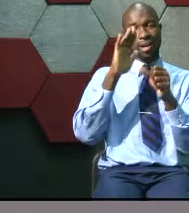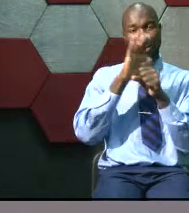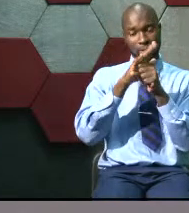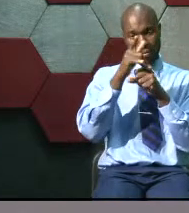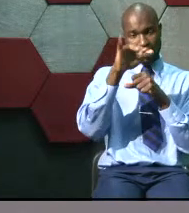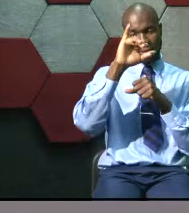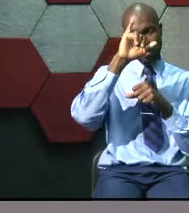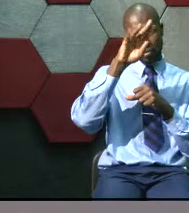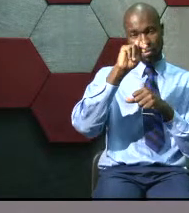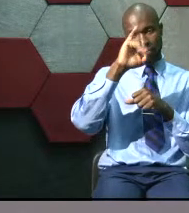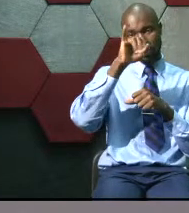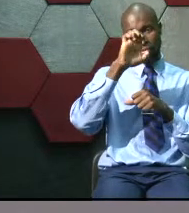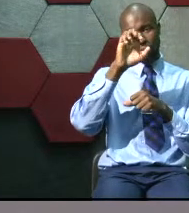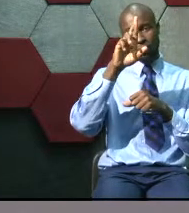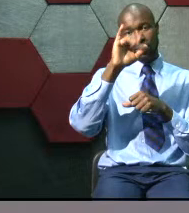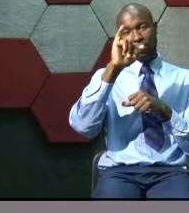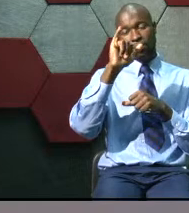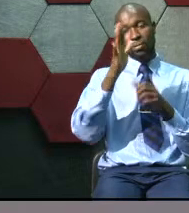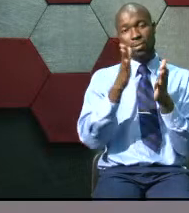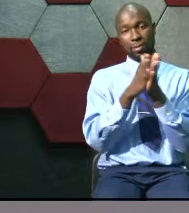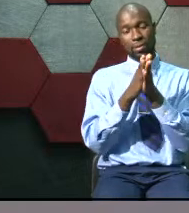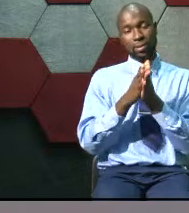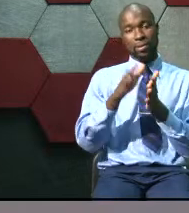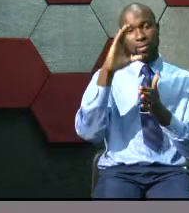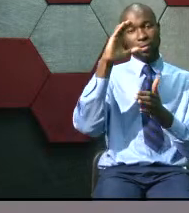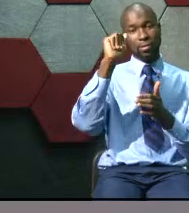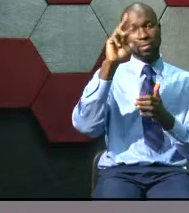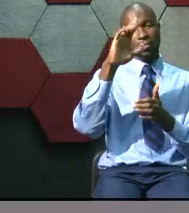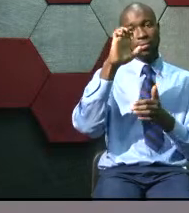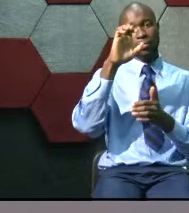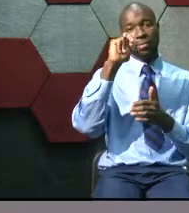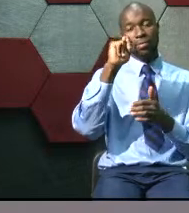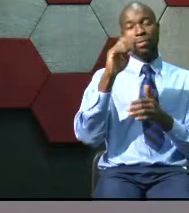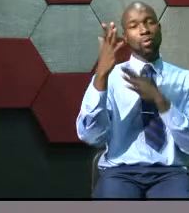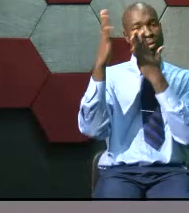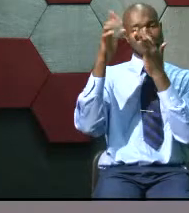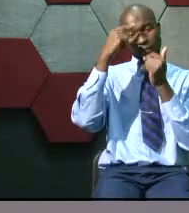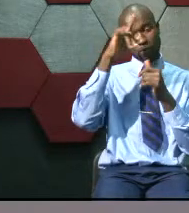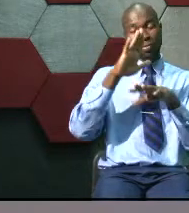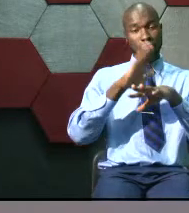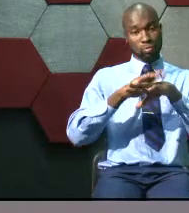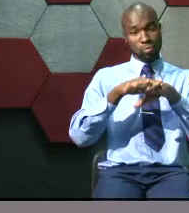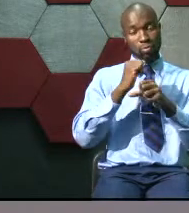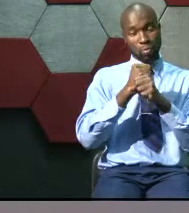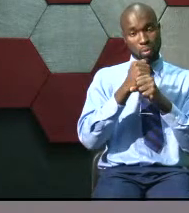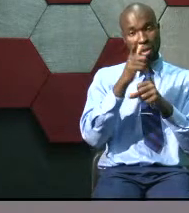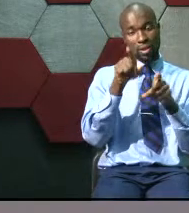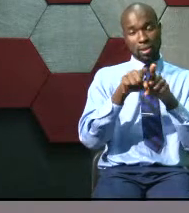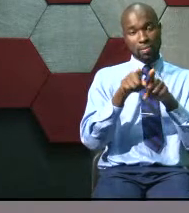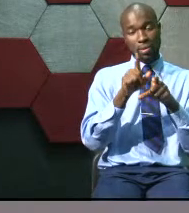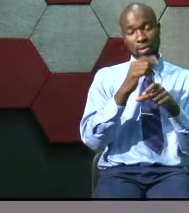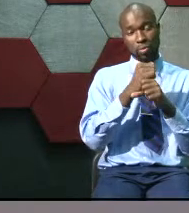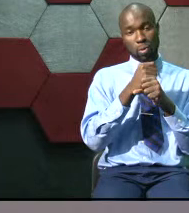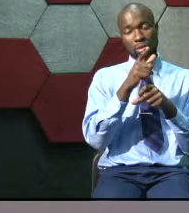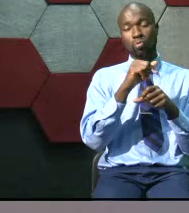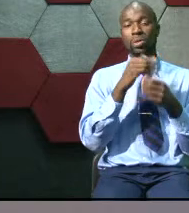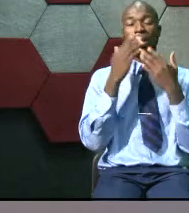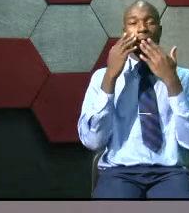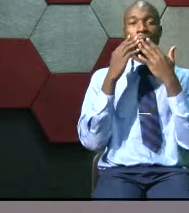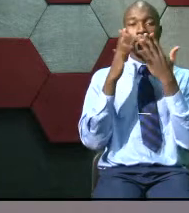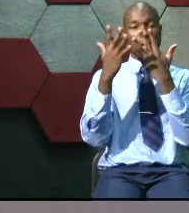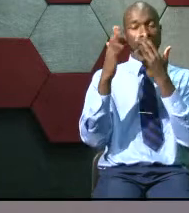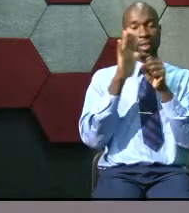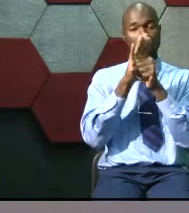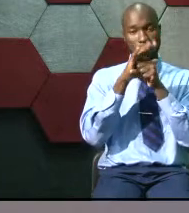County, Jerry! And Karen, congratulations for that incredible award and incredible project. We acknowledge and appreciate what you guys were doing to